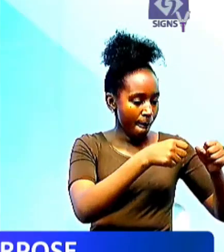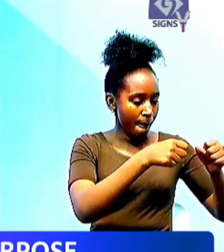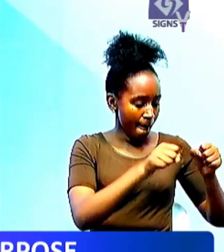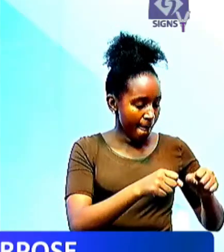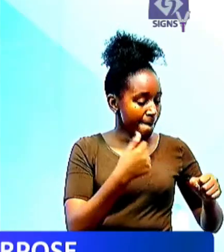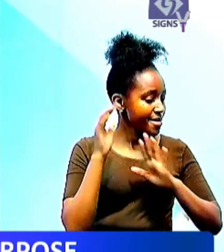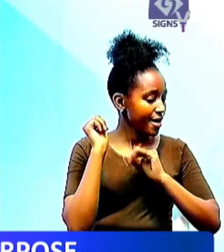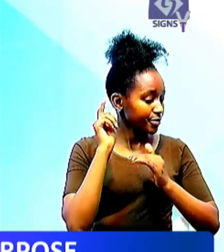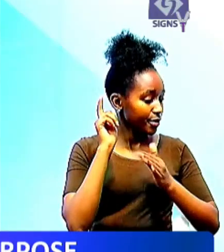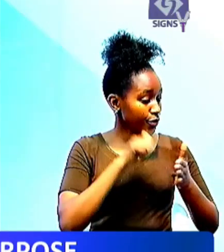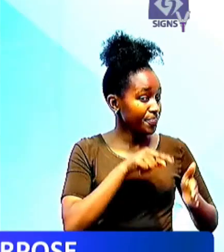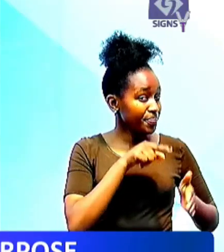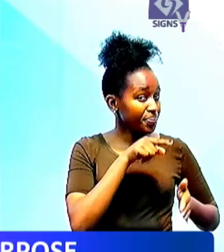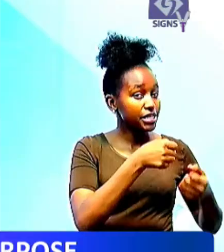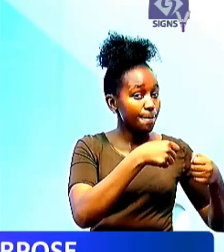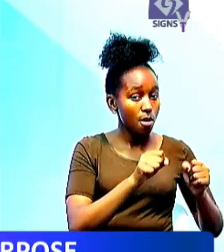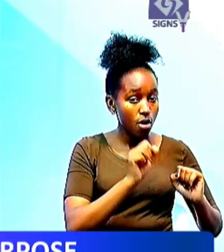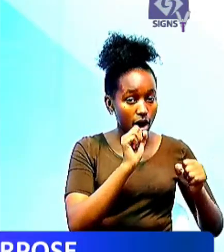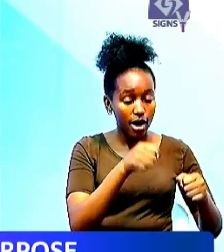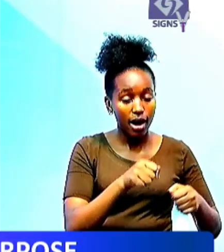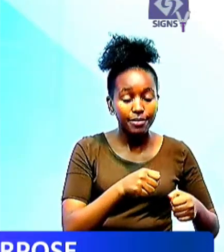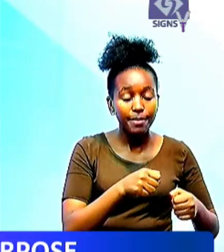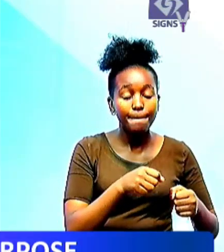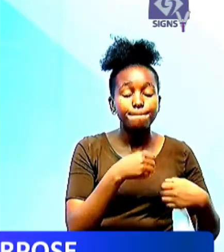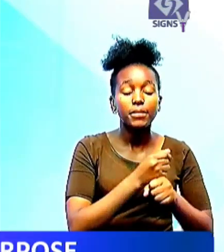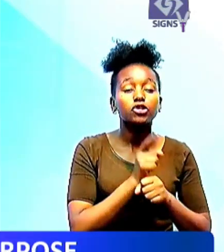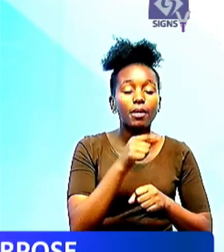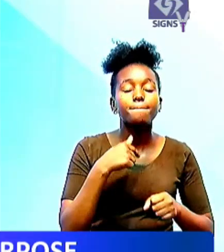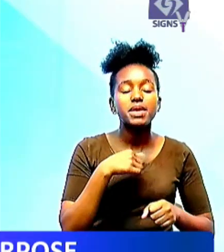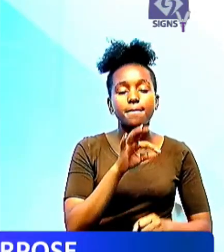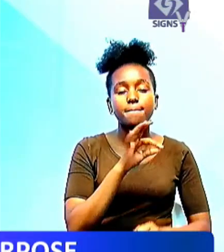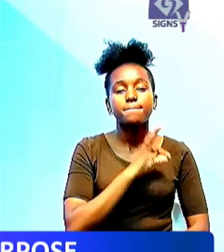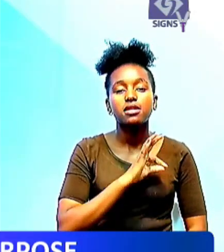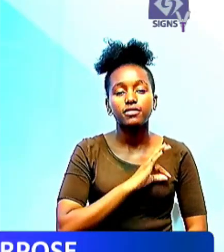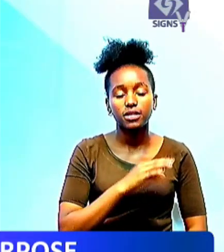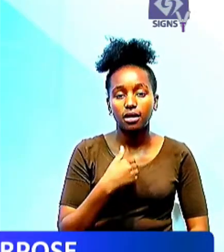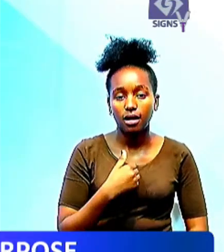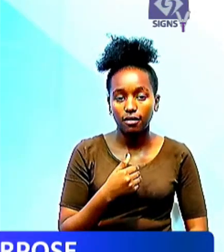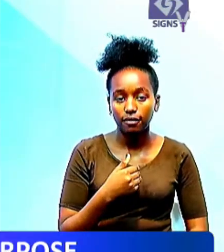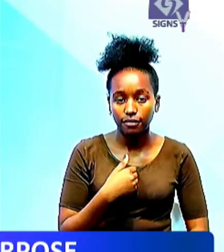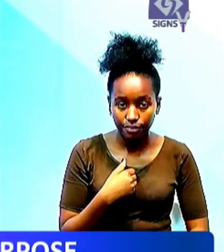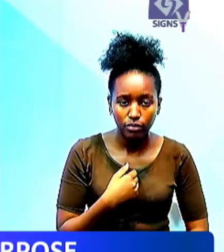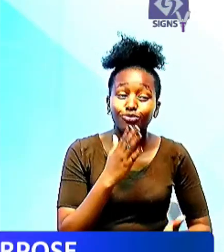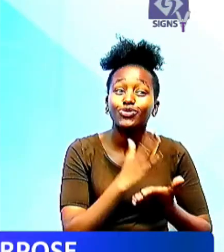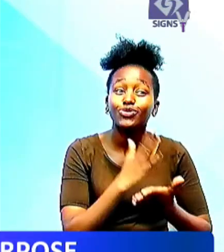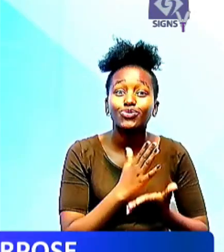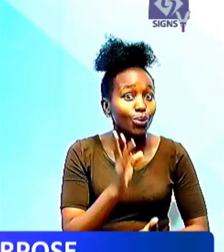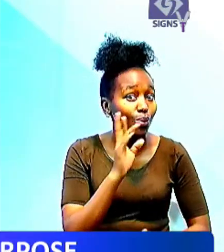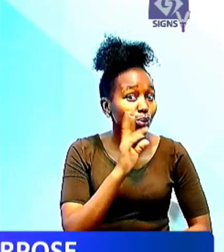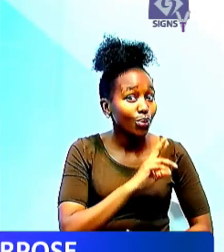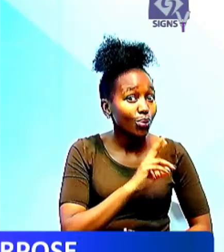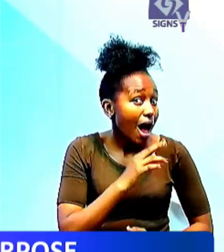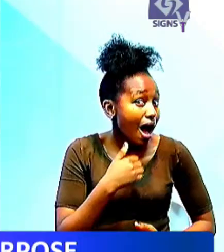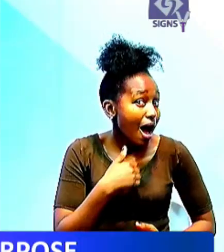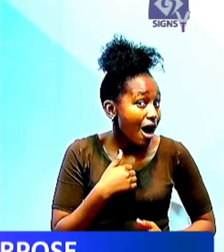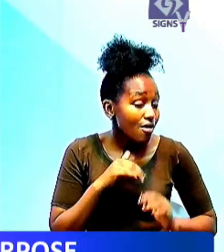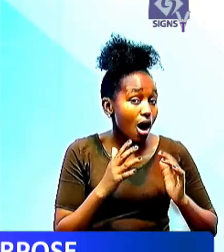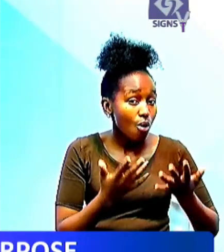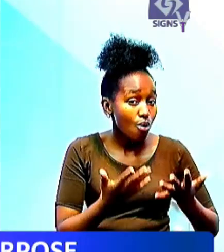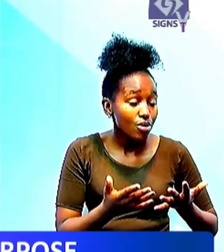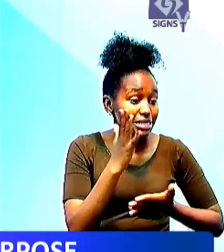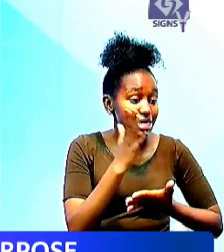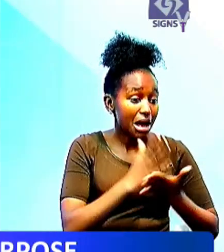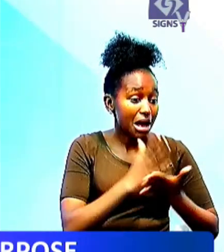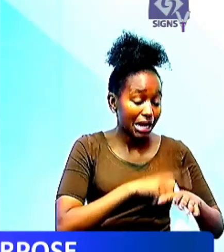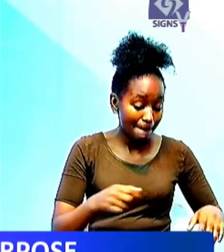going to generate for you an income. Of course, there is a risk. At some point, you've seen there is an